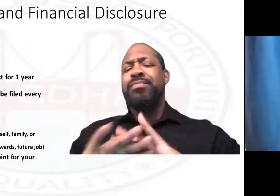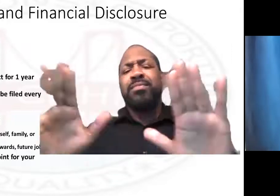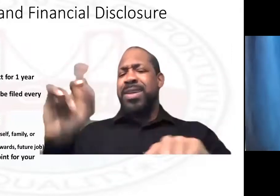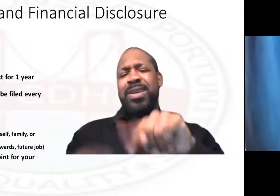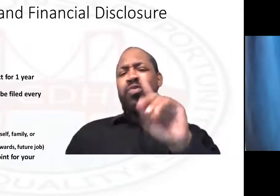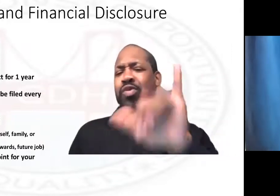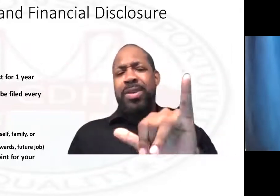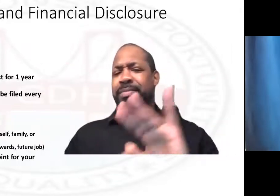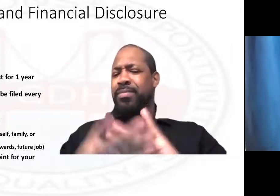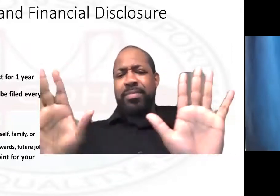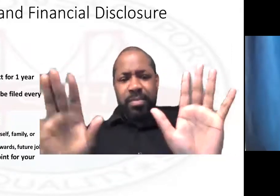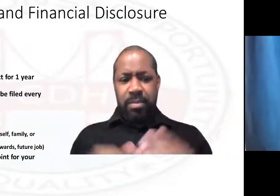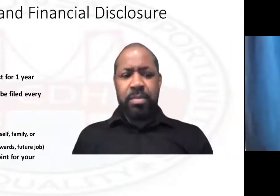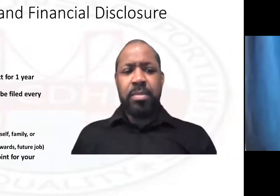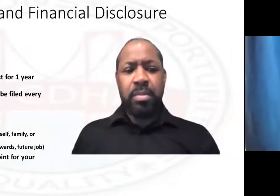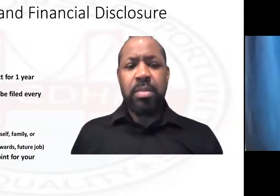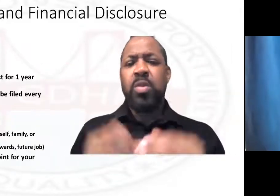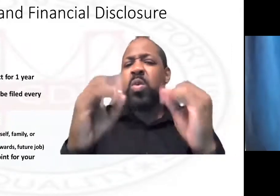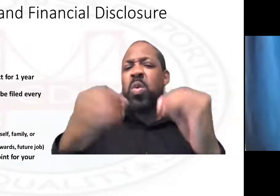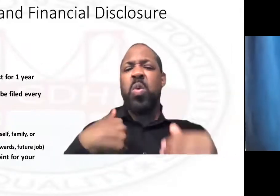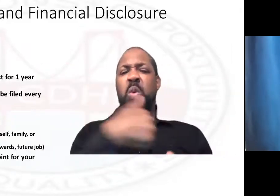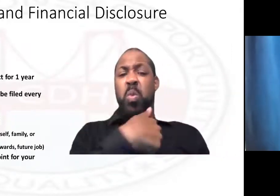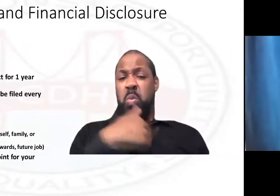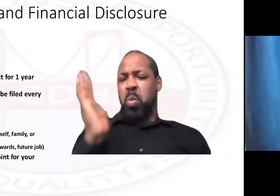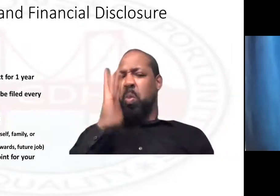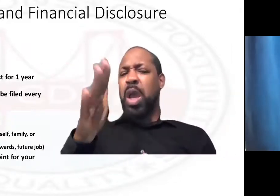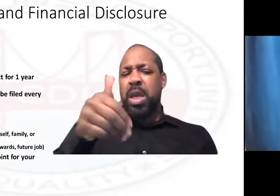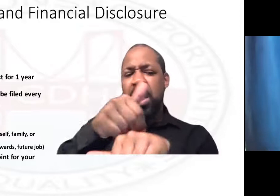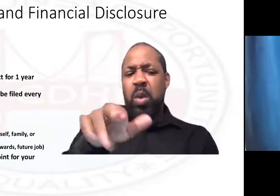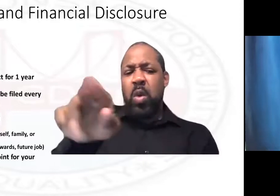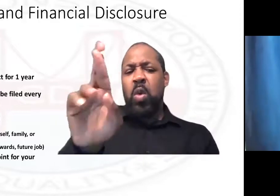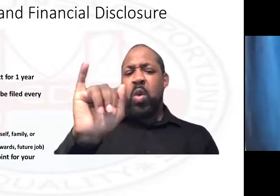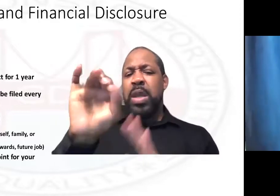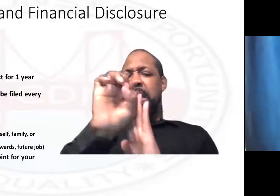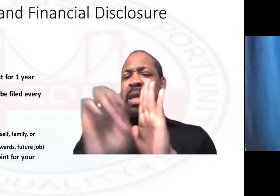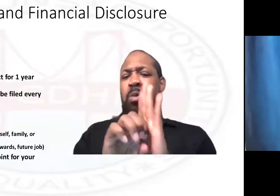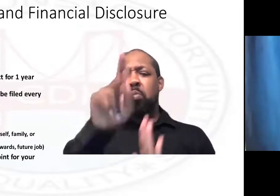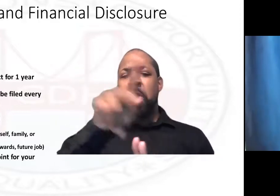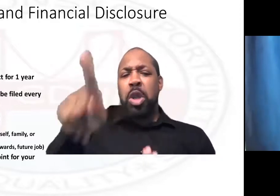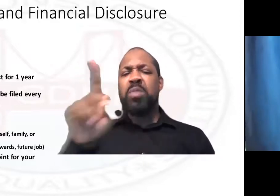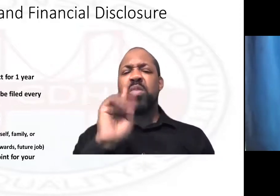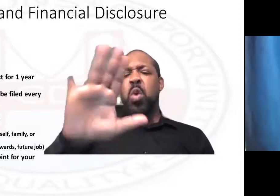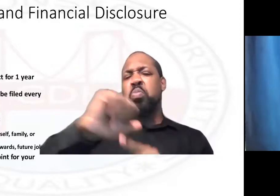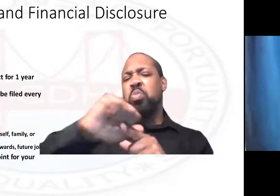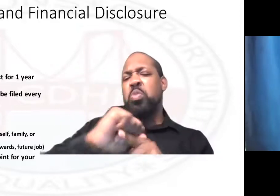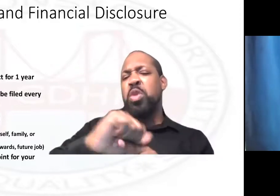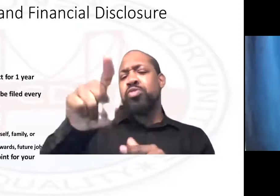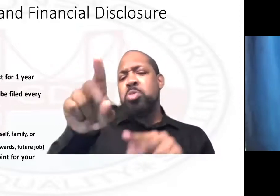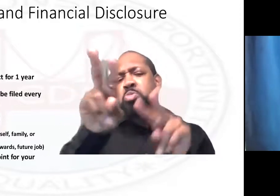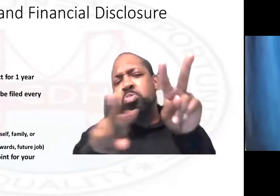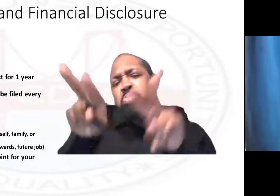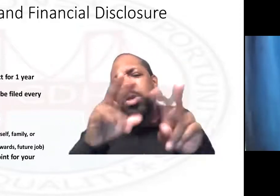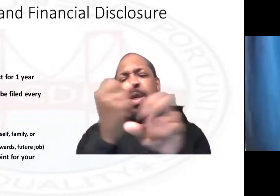there in replacements or from votes, any of that kind of thing would be considered unethical. So I'm going to send you a